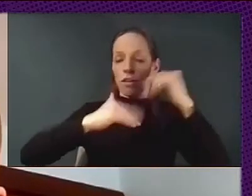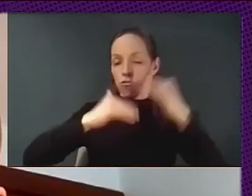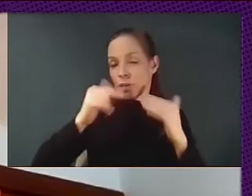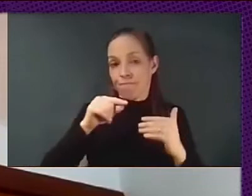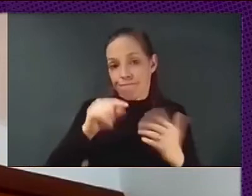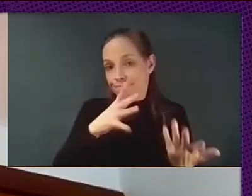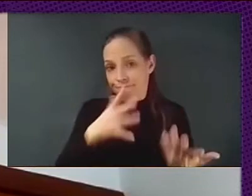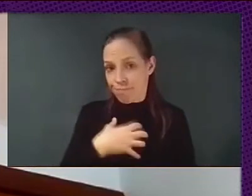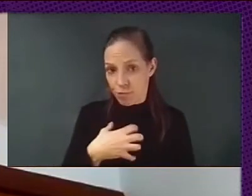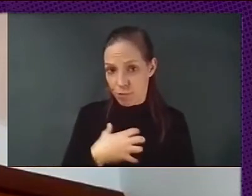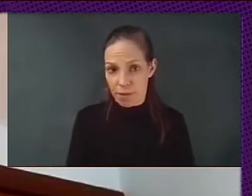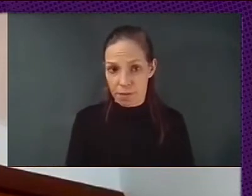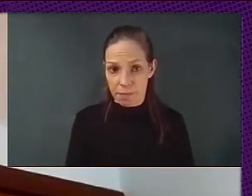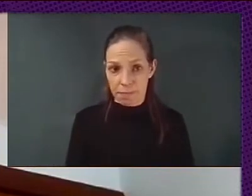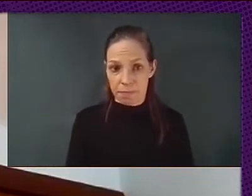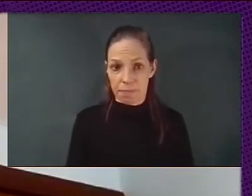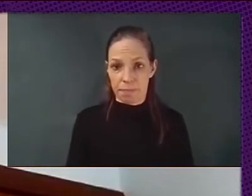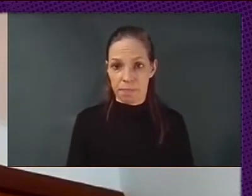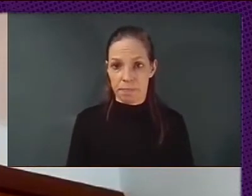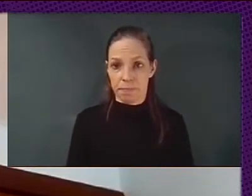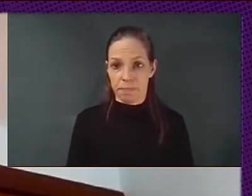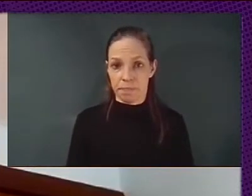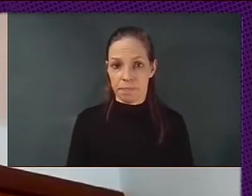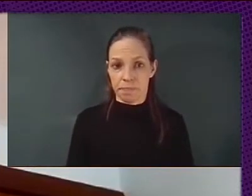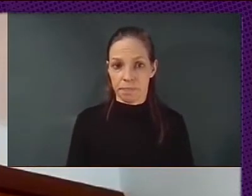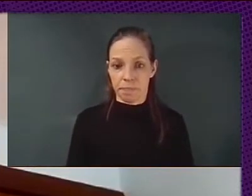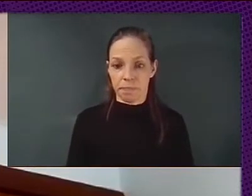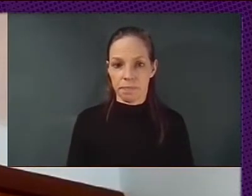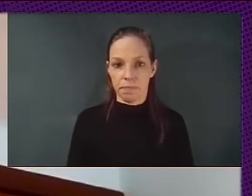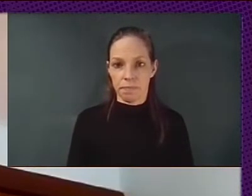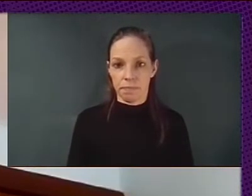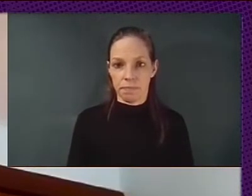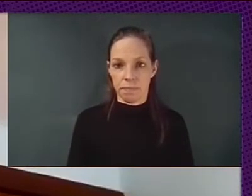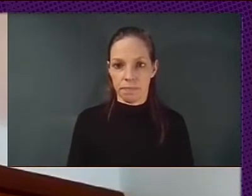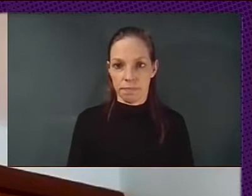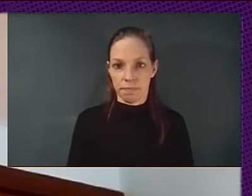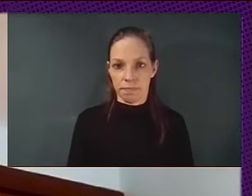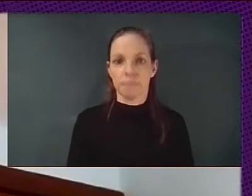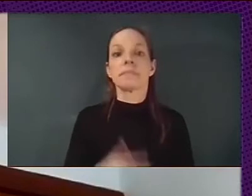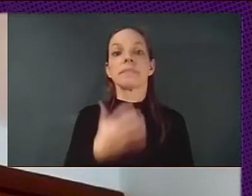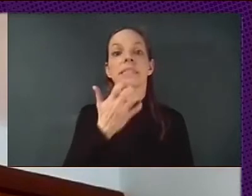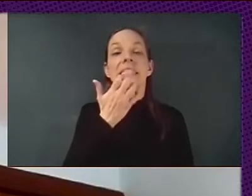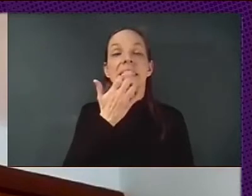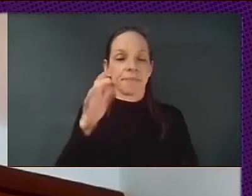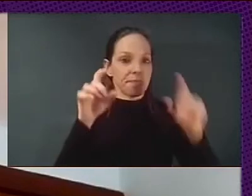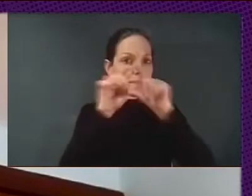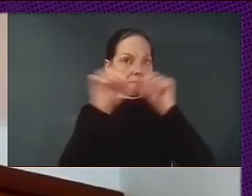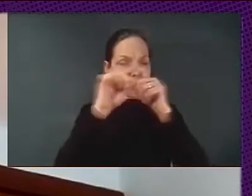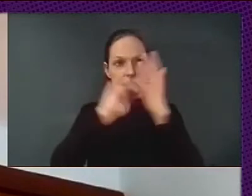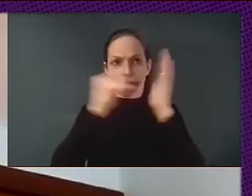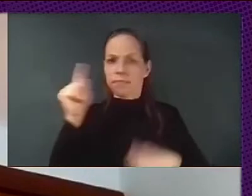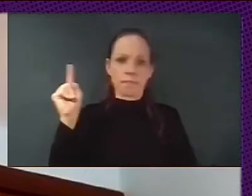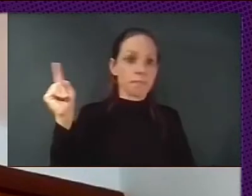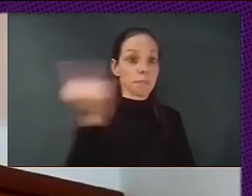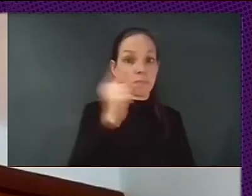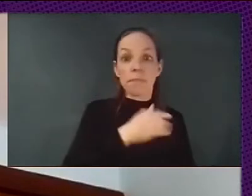if all these tech companies are going to try to do is just grow the economy and accumulate wealth and lock up knowledge